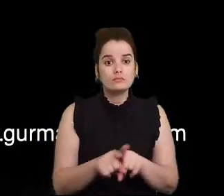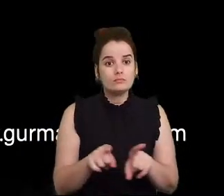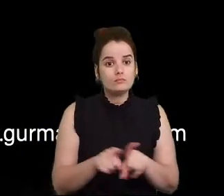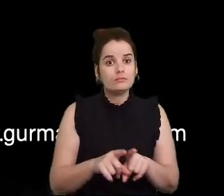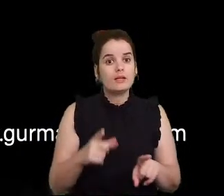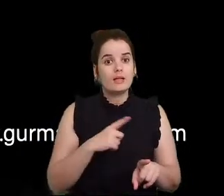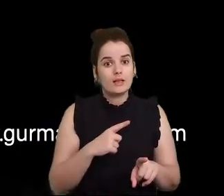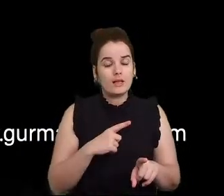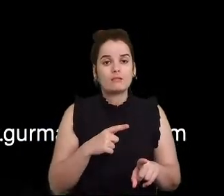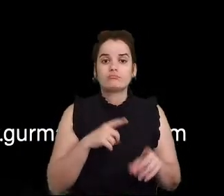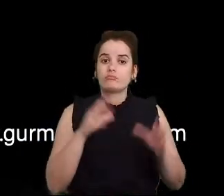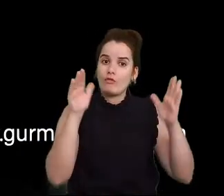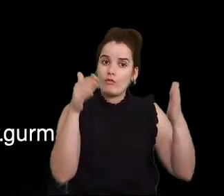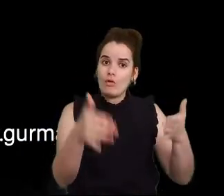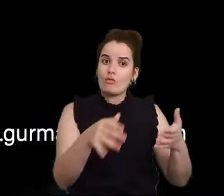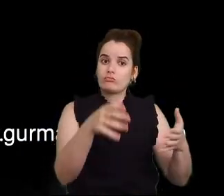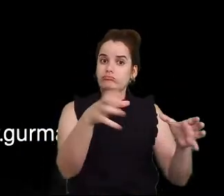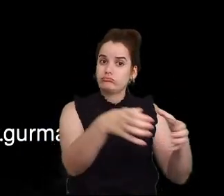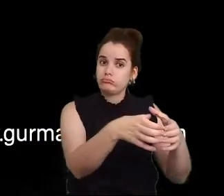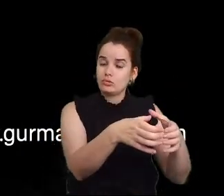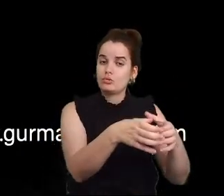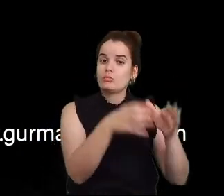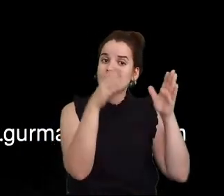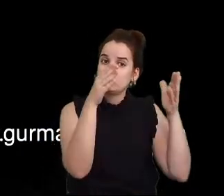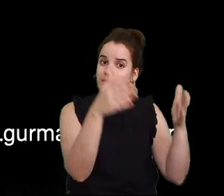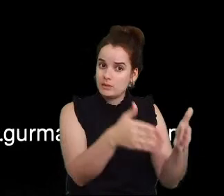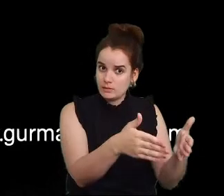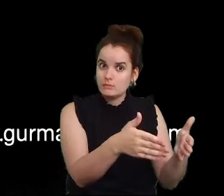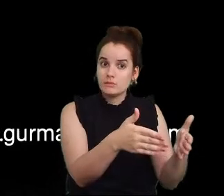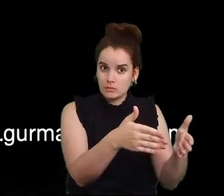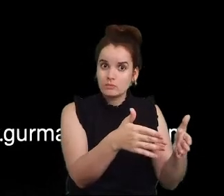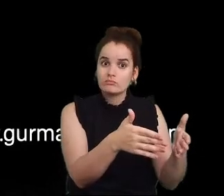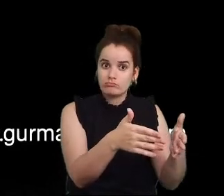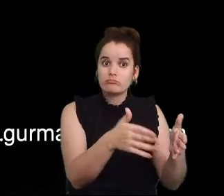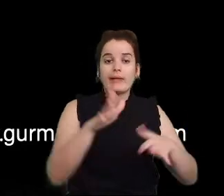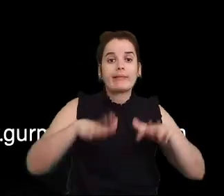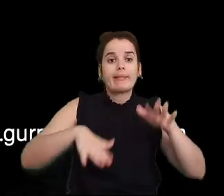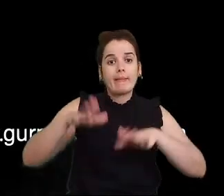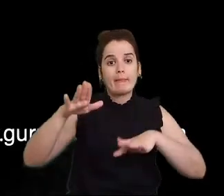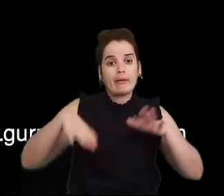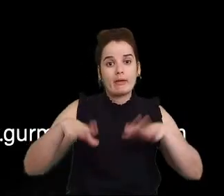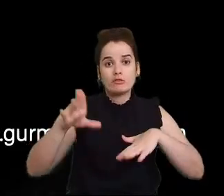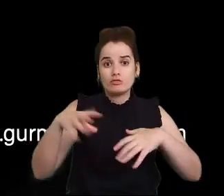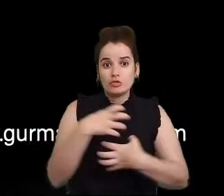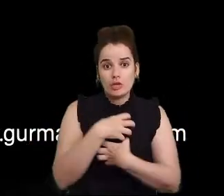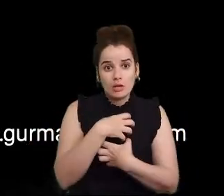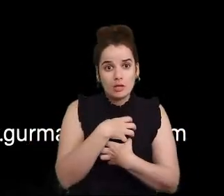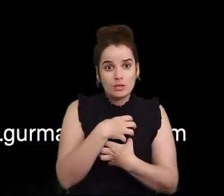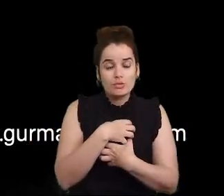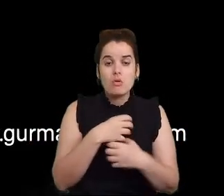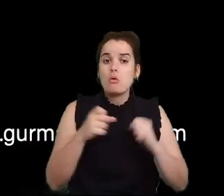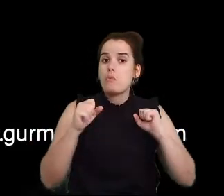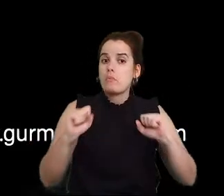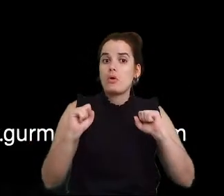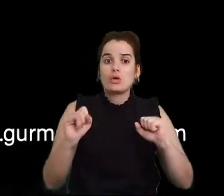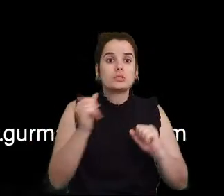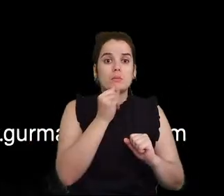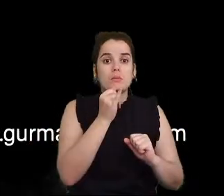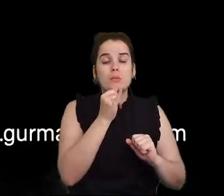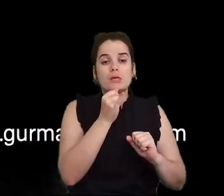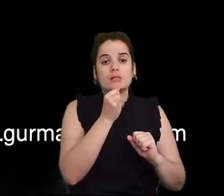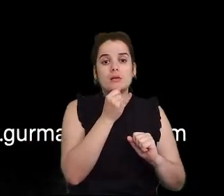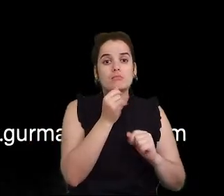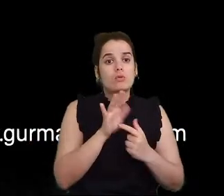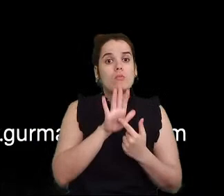and depending on your use case, you might pick what makes the most sense for you. And